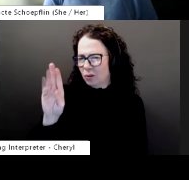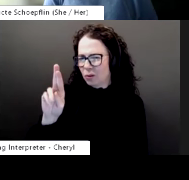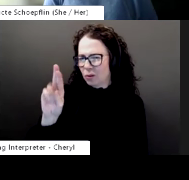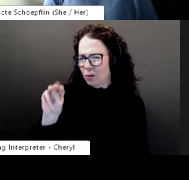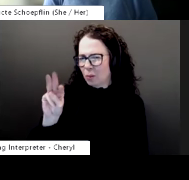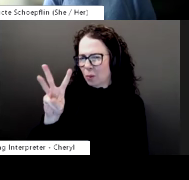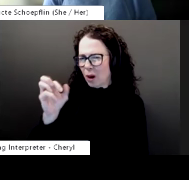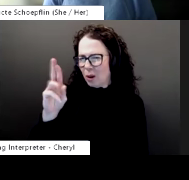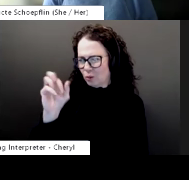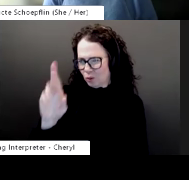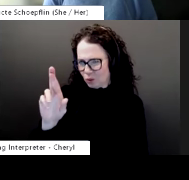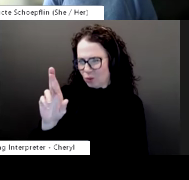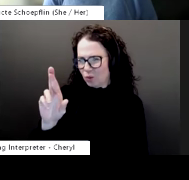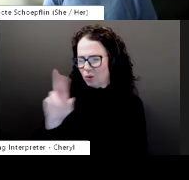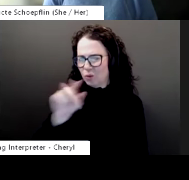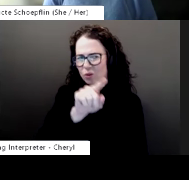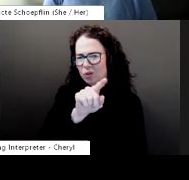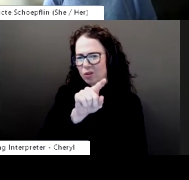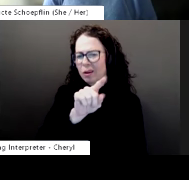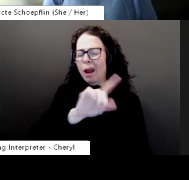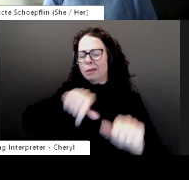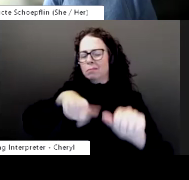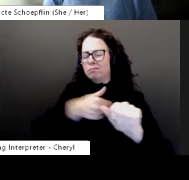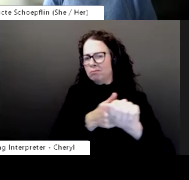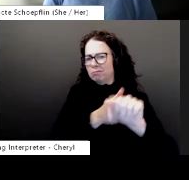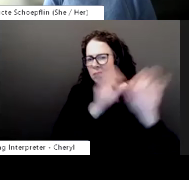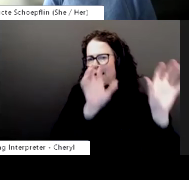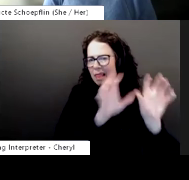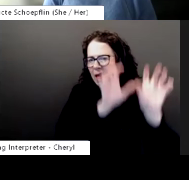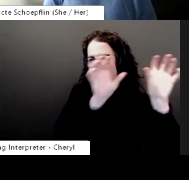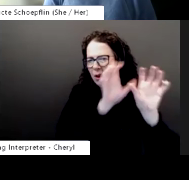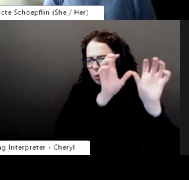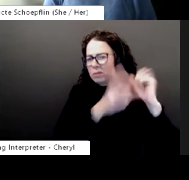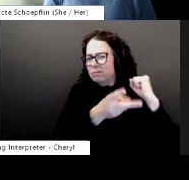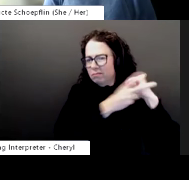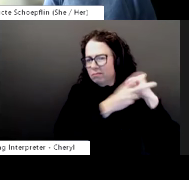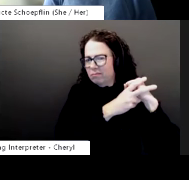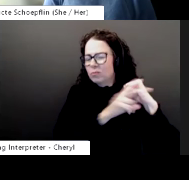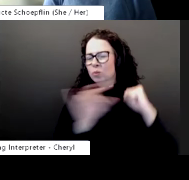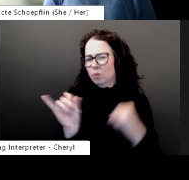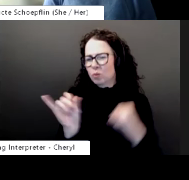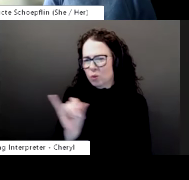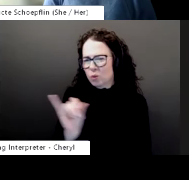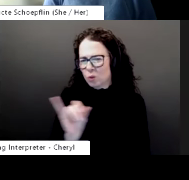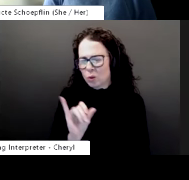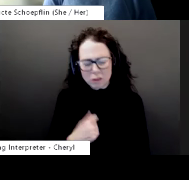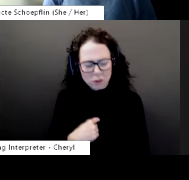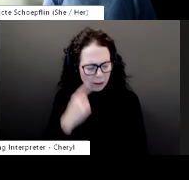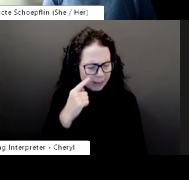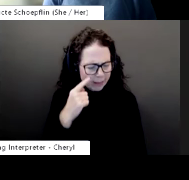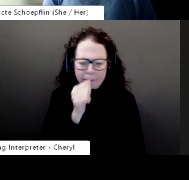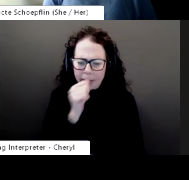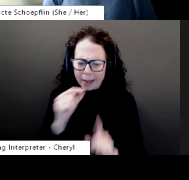another Google Cloud which stores your password. So I believe the password manager location